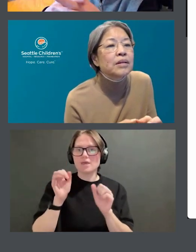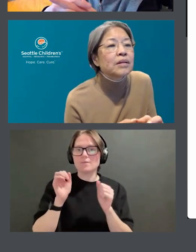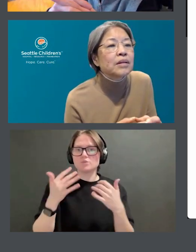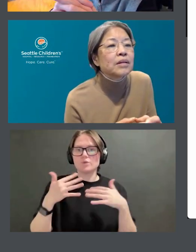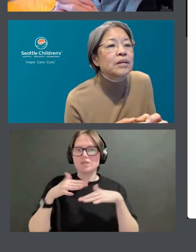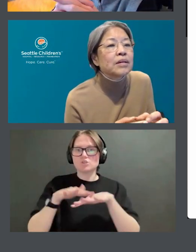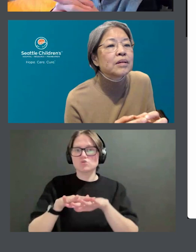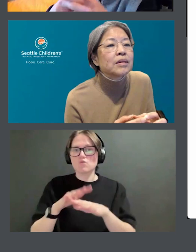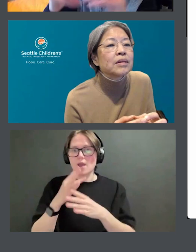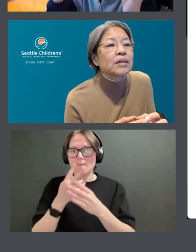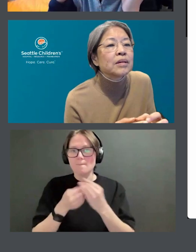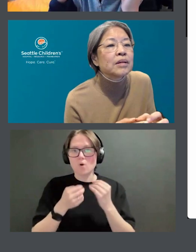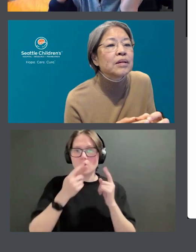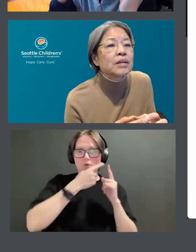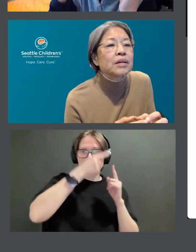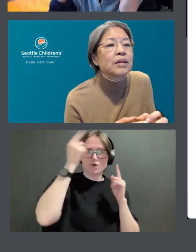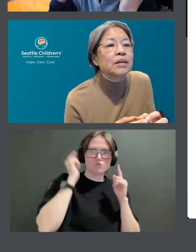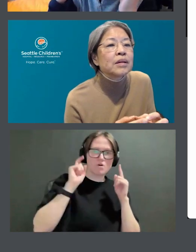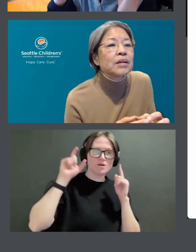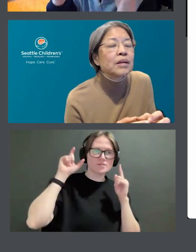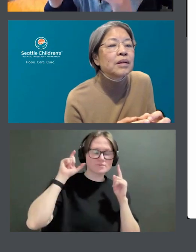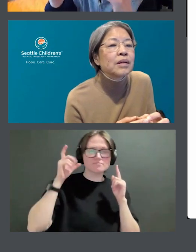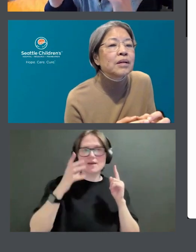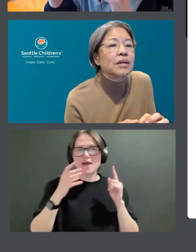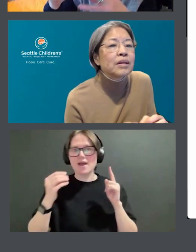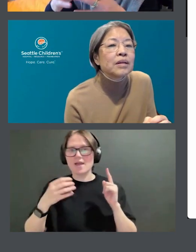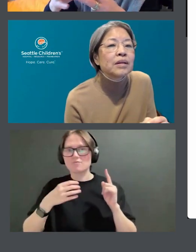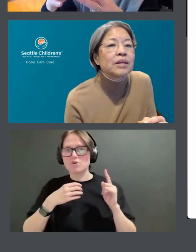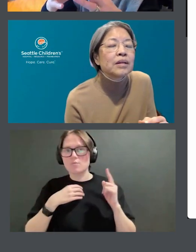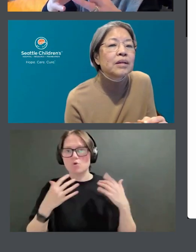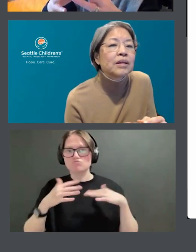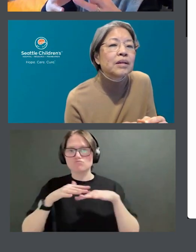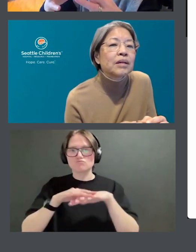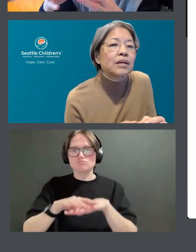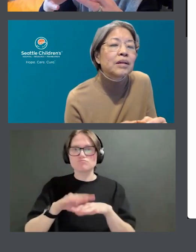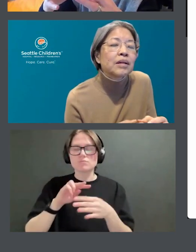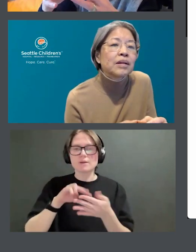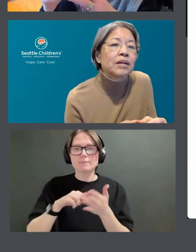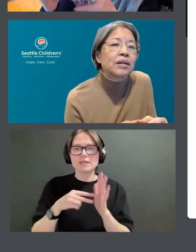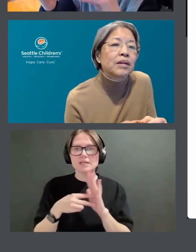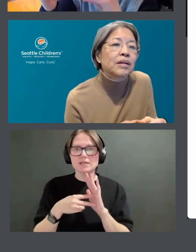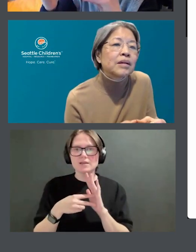across and remote system such that they don't have to, they can